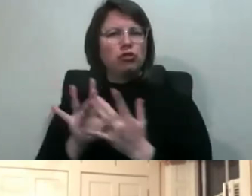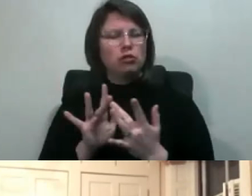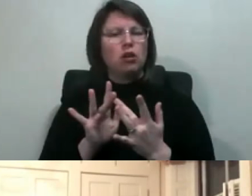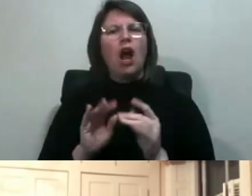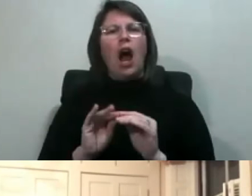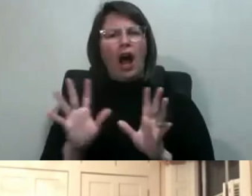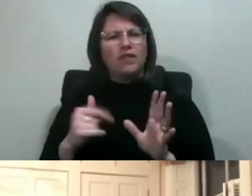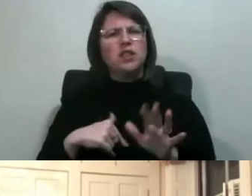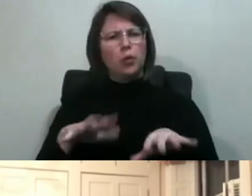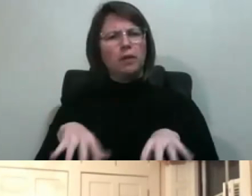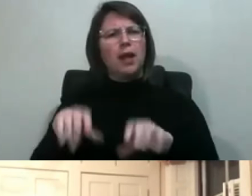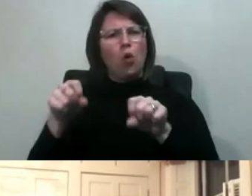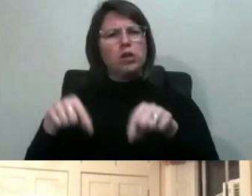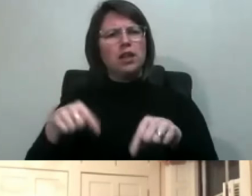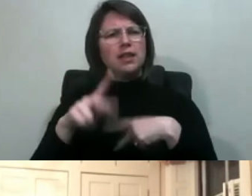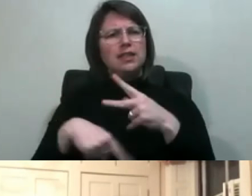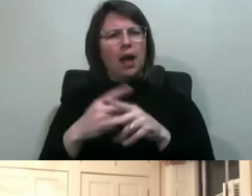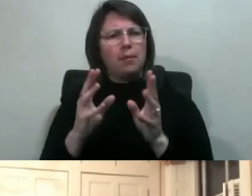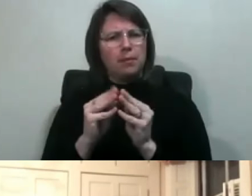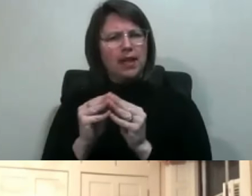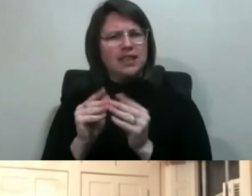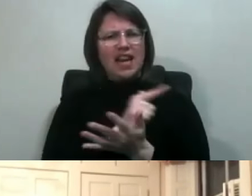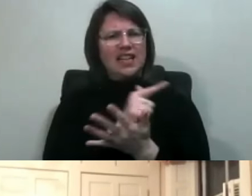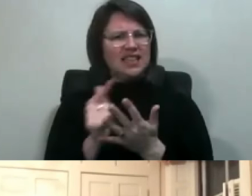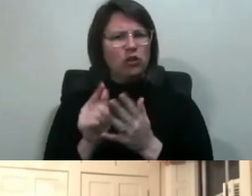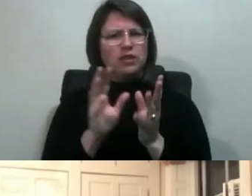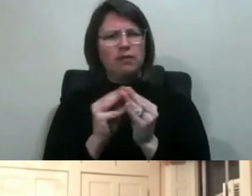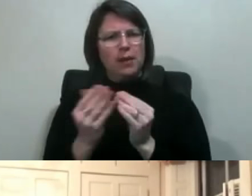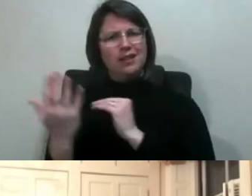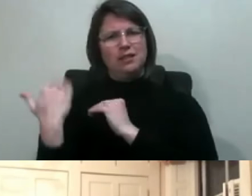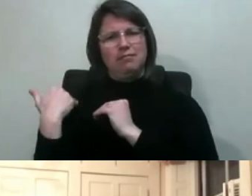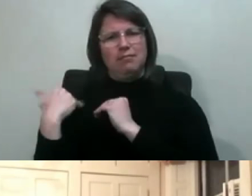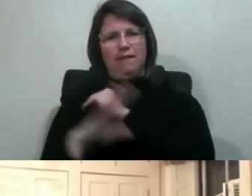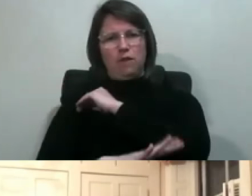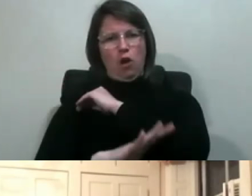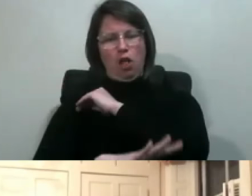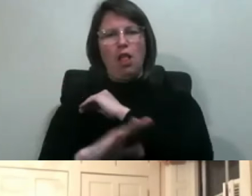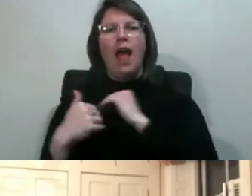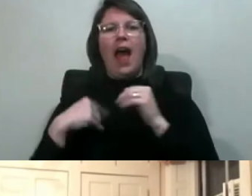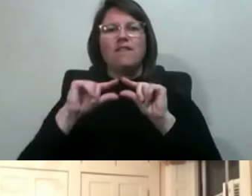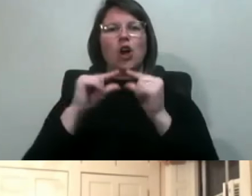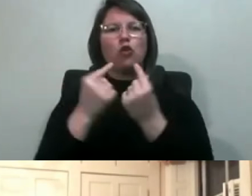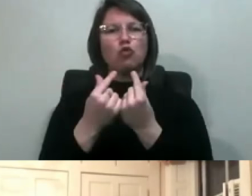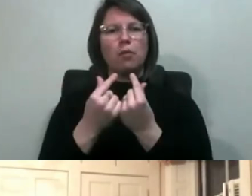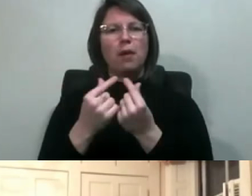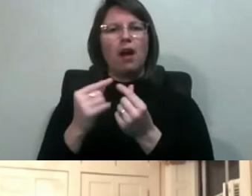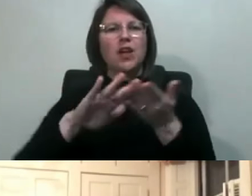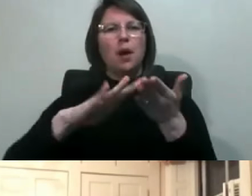we've been hosting these meetings as well as a series of meetings in the fall. We have a group of community liaisons